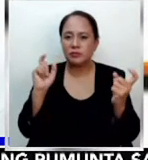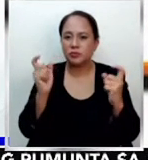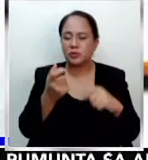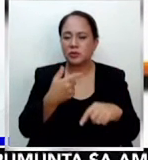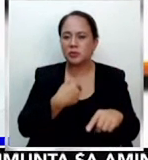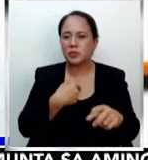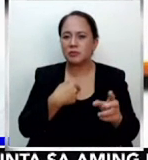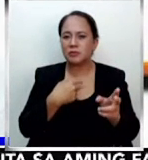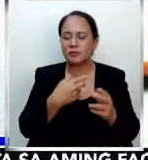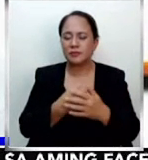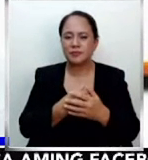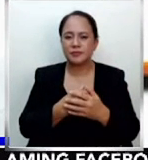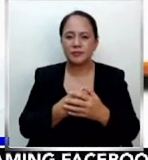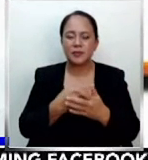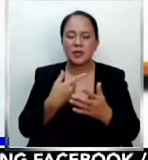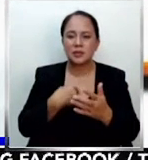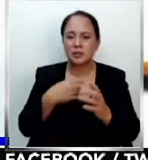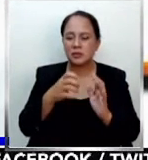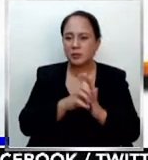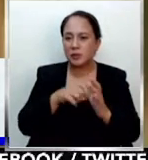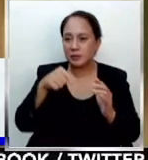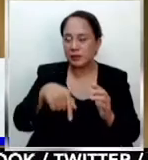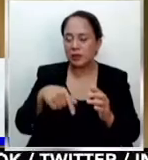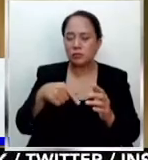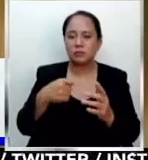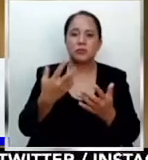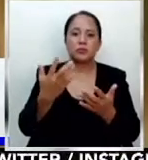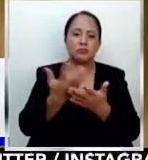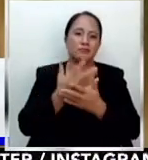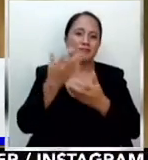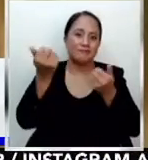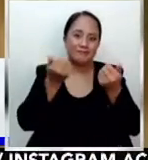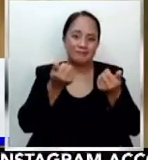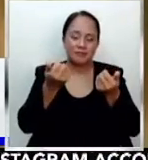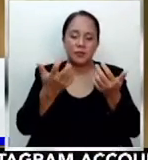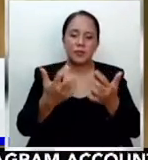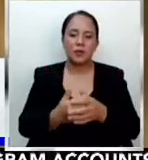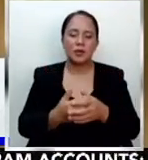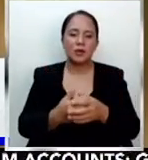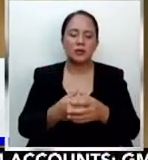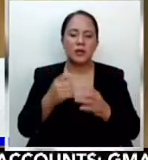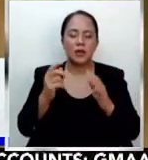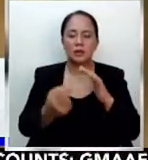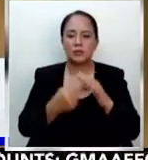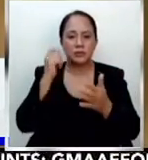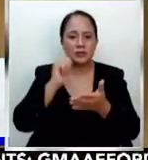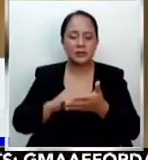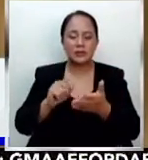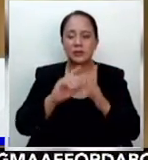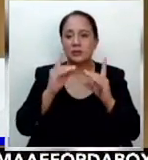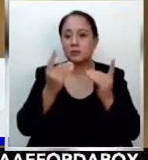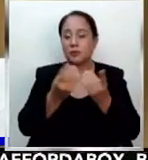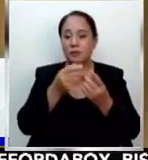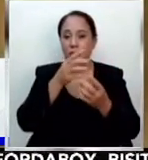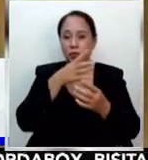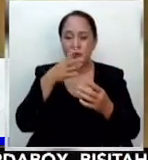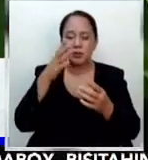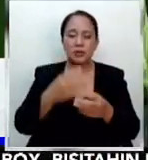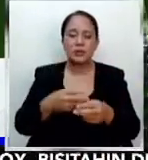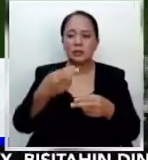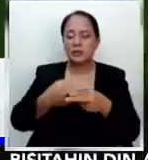term, say, within this incoming administration. Mismo Undersecretary ng Department of Agriculture na si Rodolfo